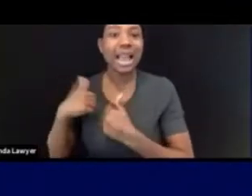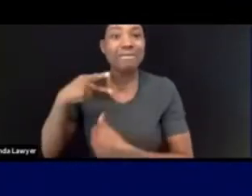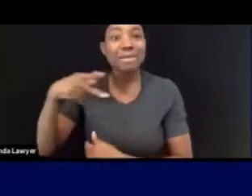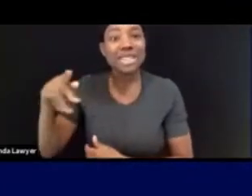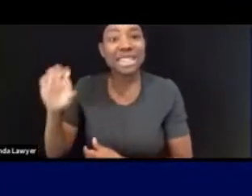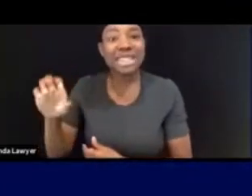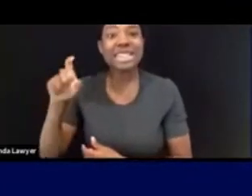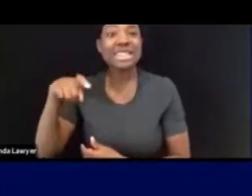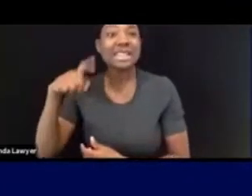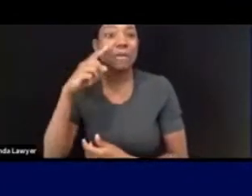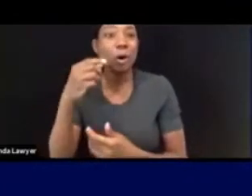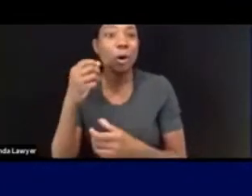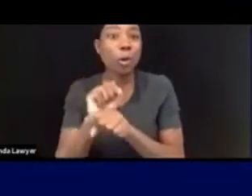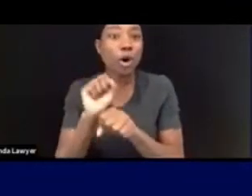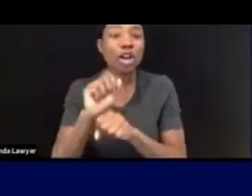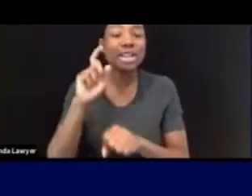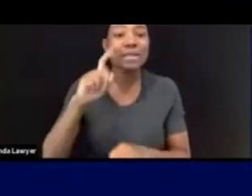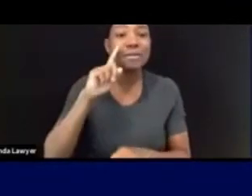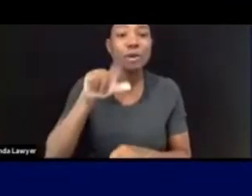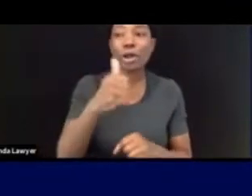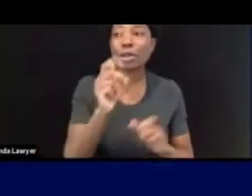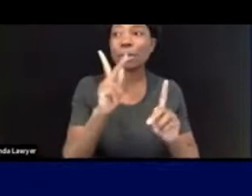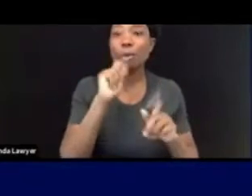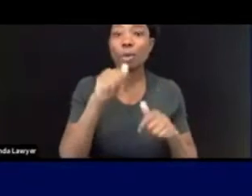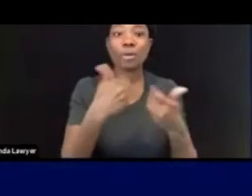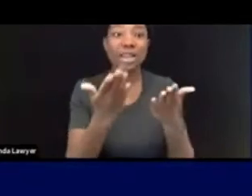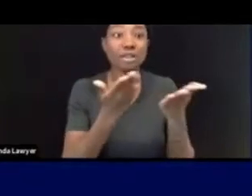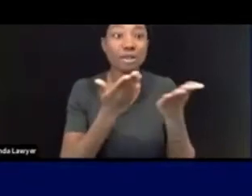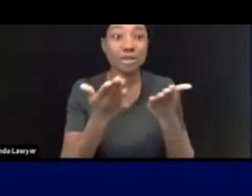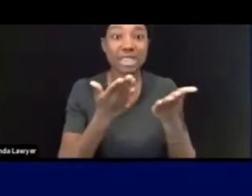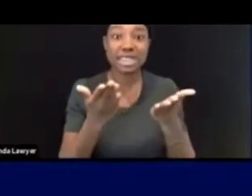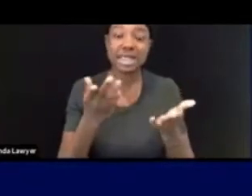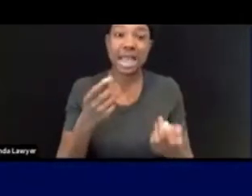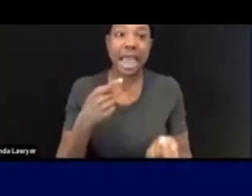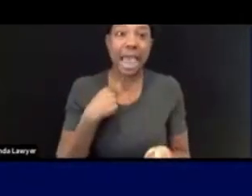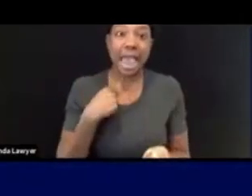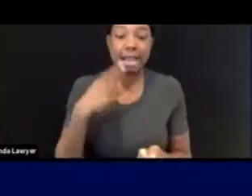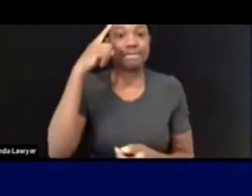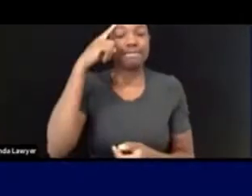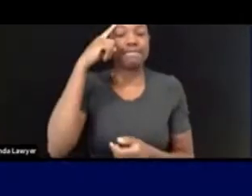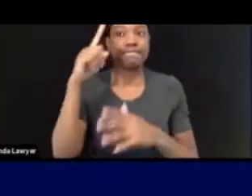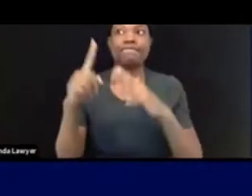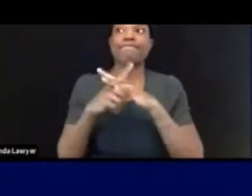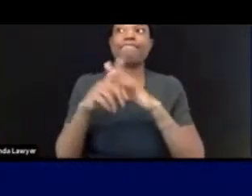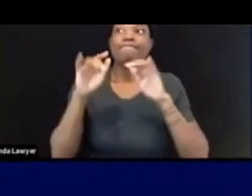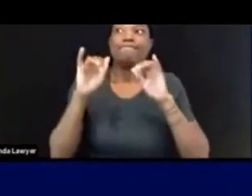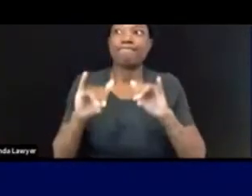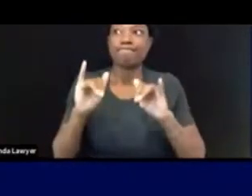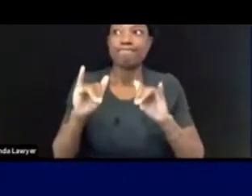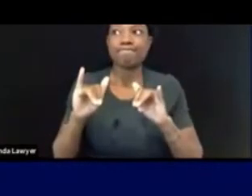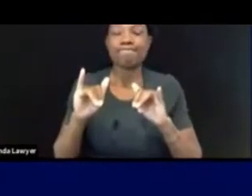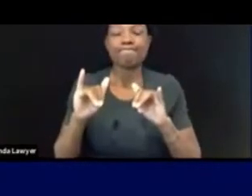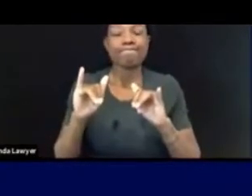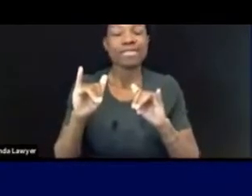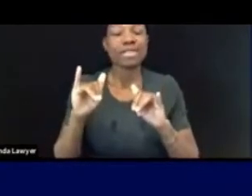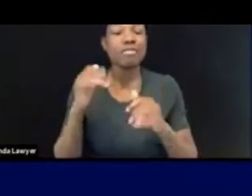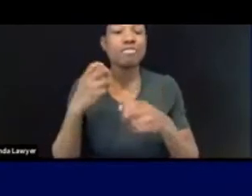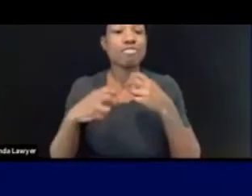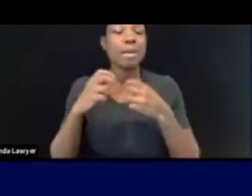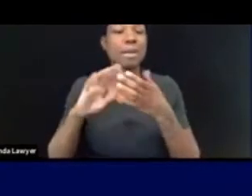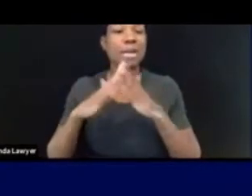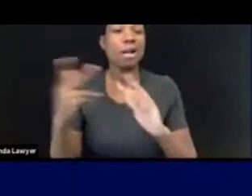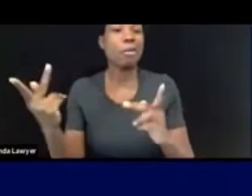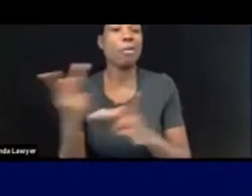those that are providing services. I can't help but think that this really did exacerbate the problem, possibly increase